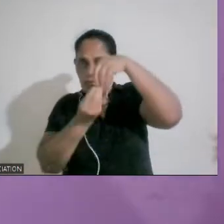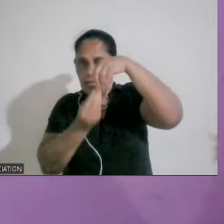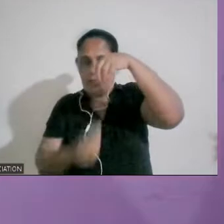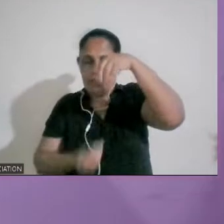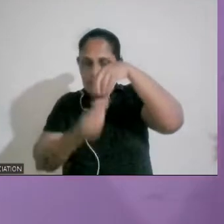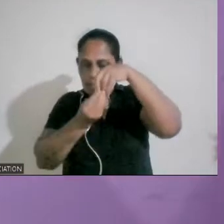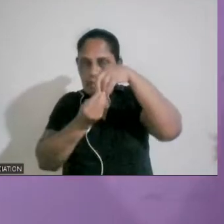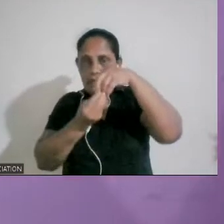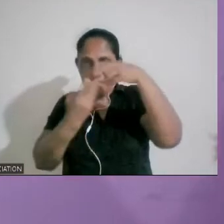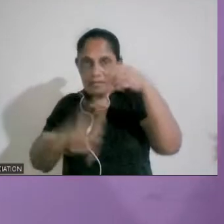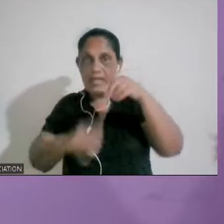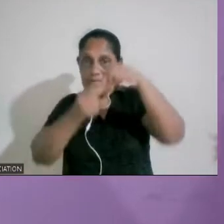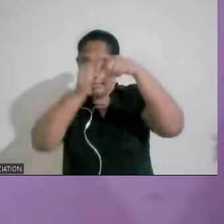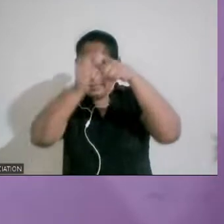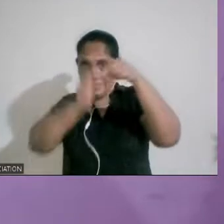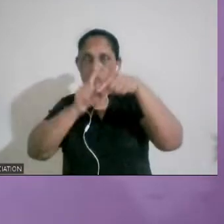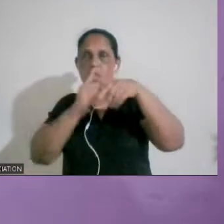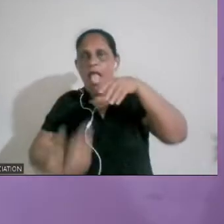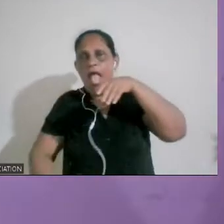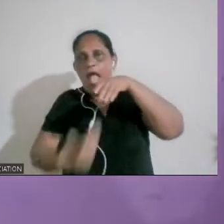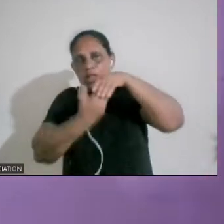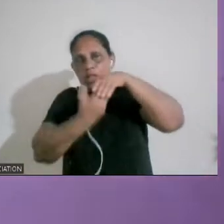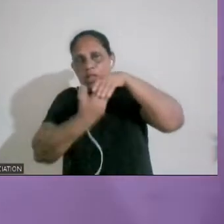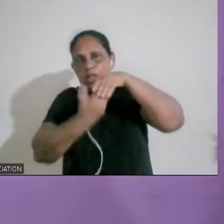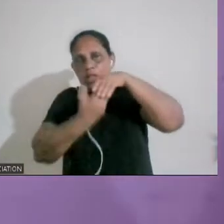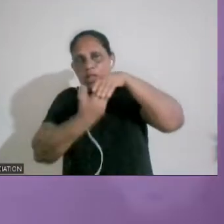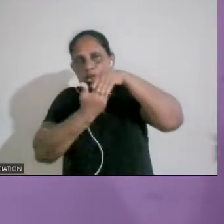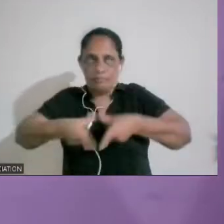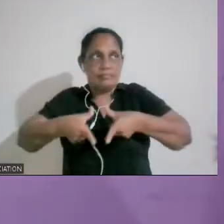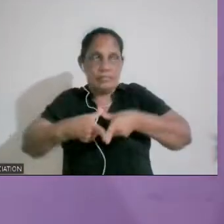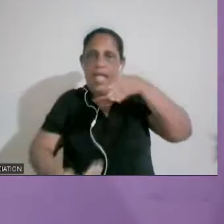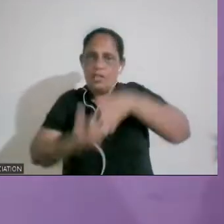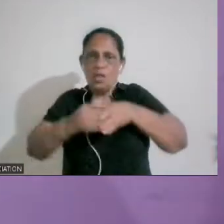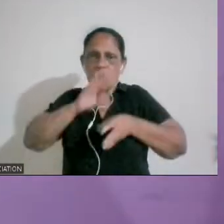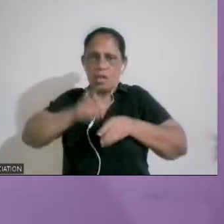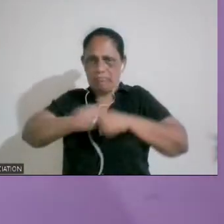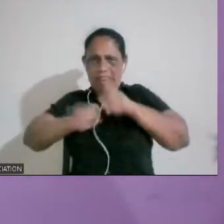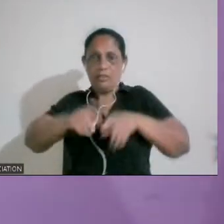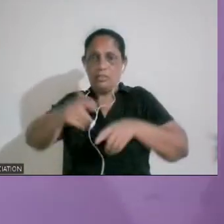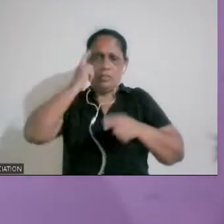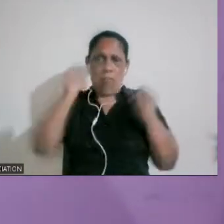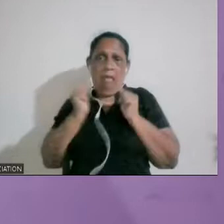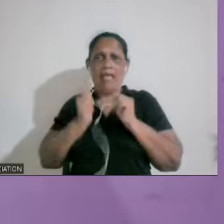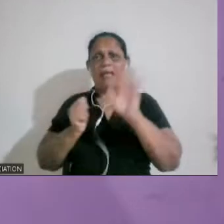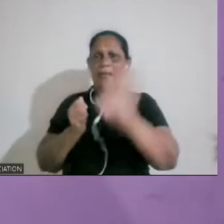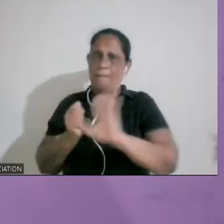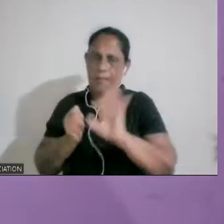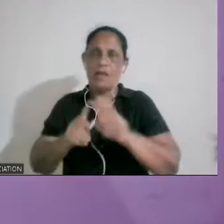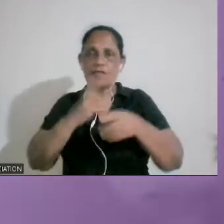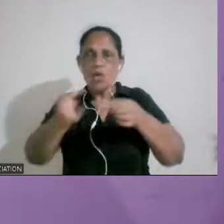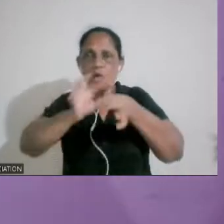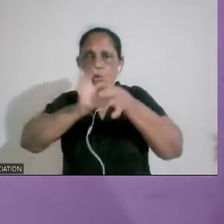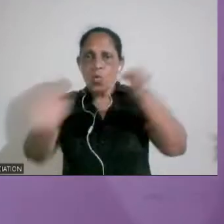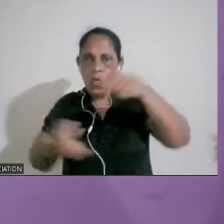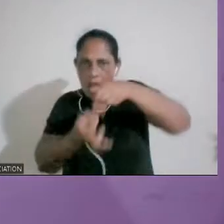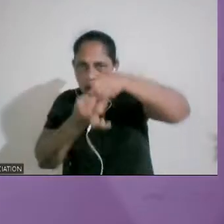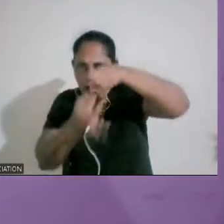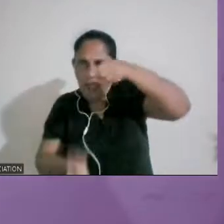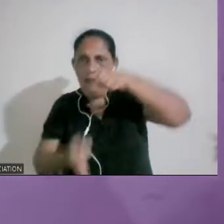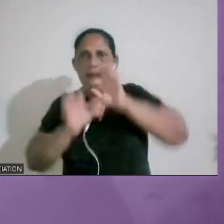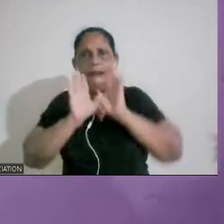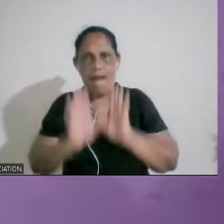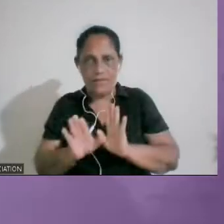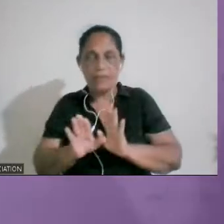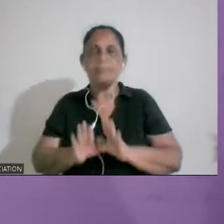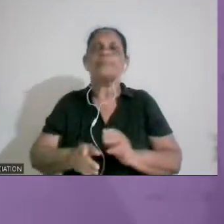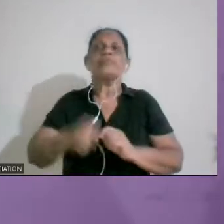there is a thread that comes out. So when you change it, again like the pad, you have to change it every 4 to 6 hours depending on the flow of your